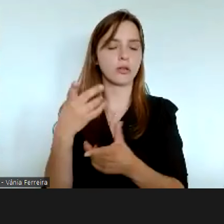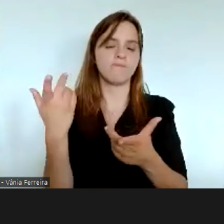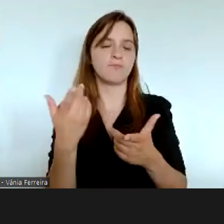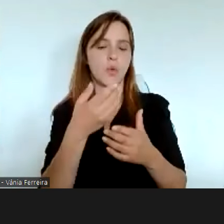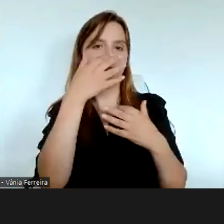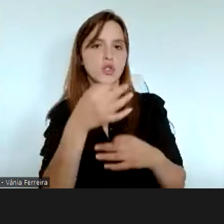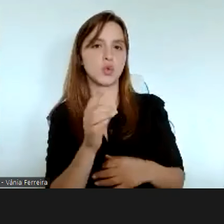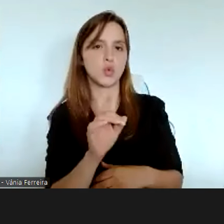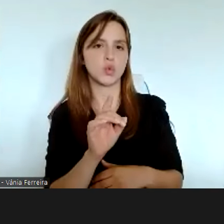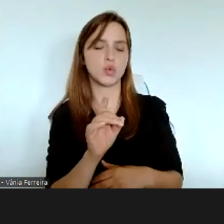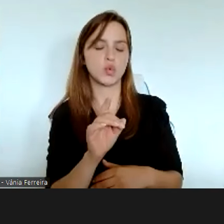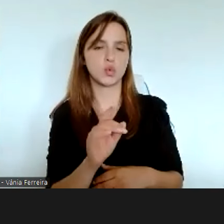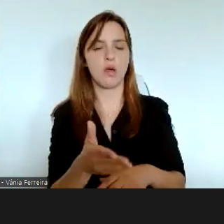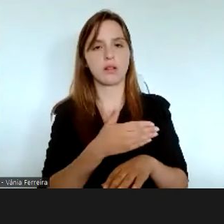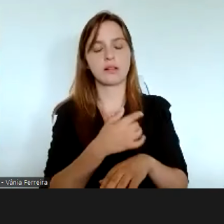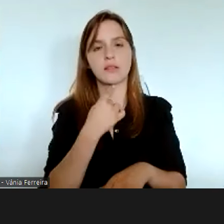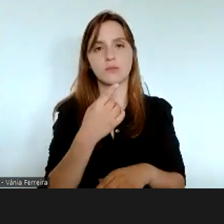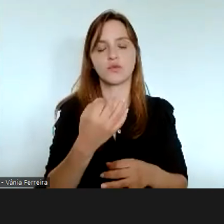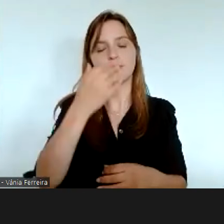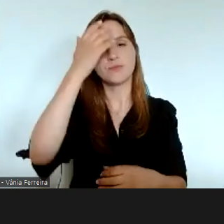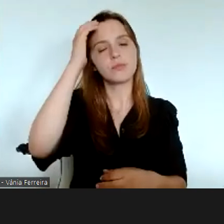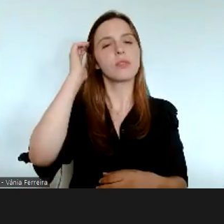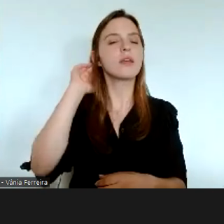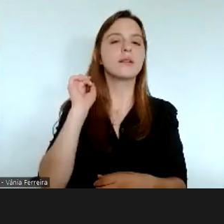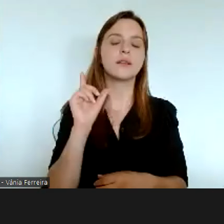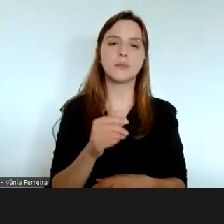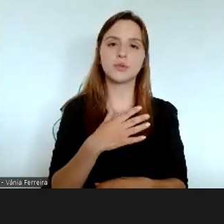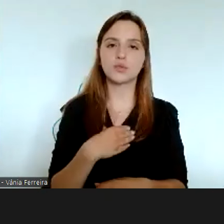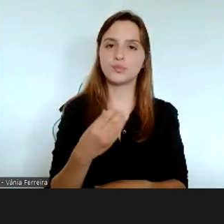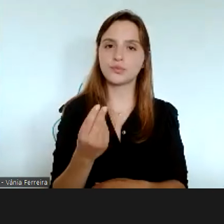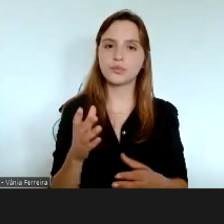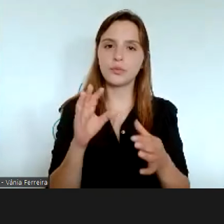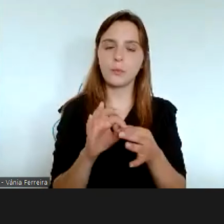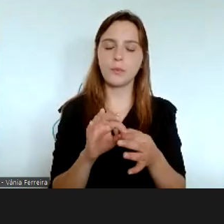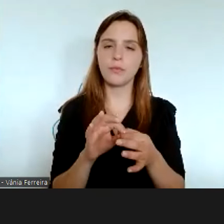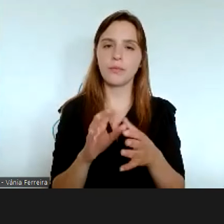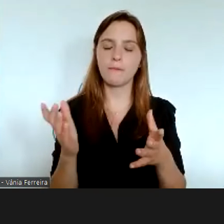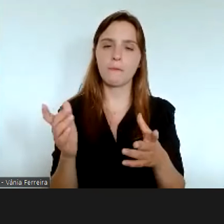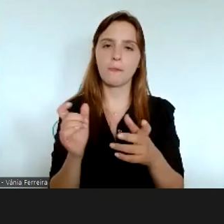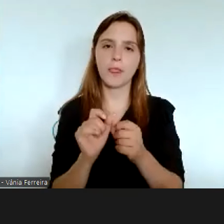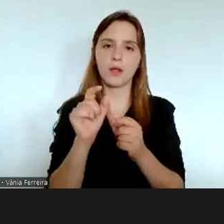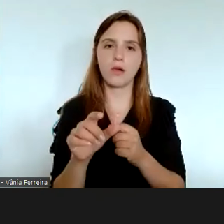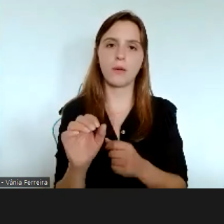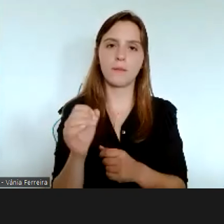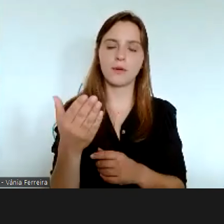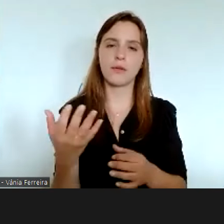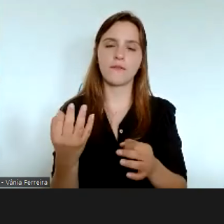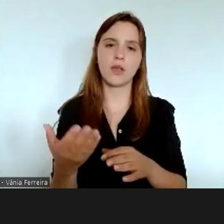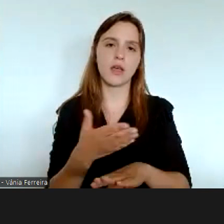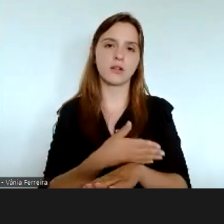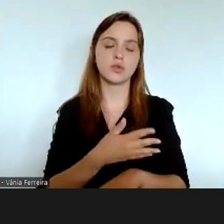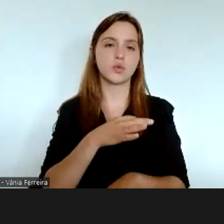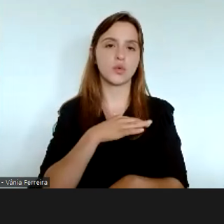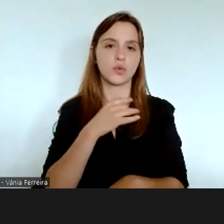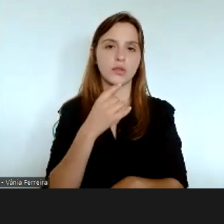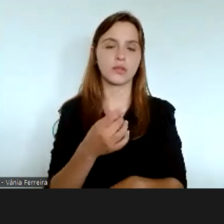was mentioned. And I also liked very much the point from the first contribution from Mr. Roczko, who said it is